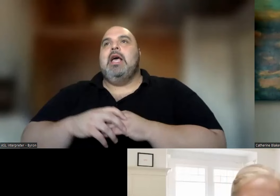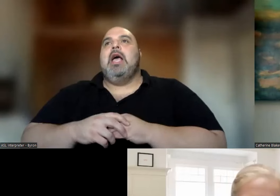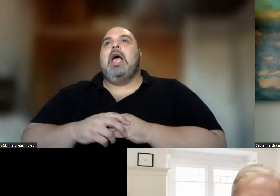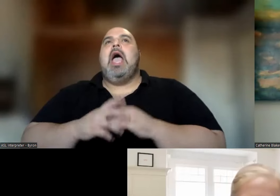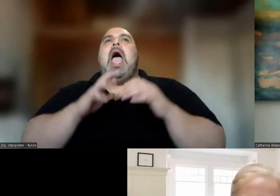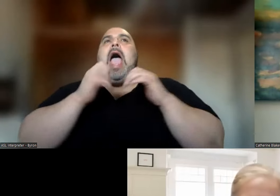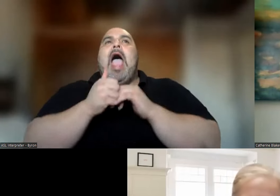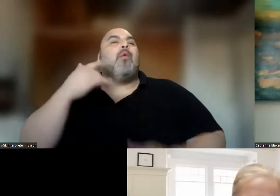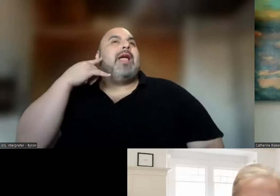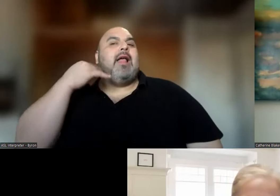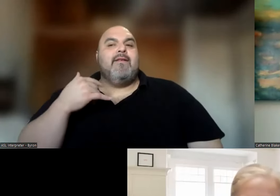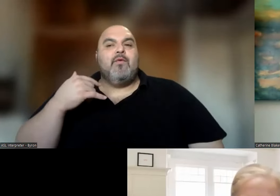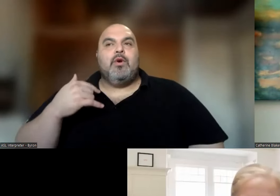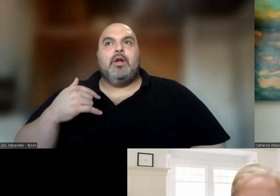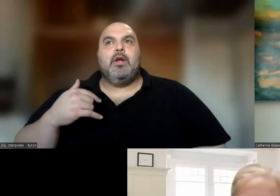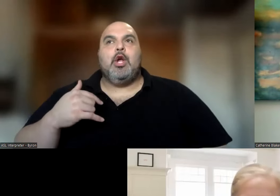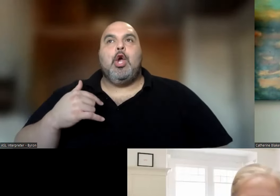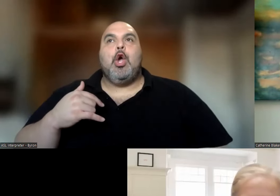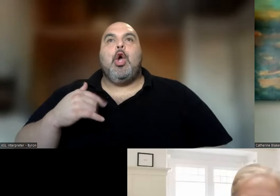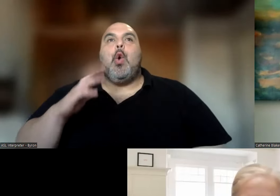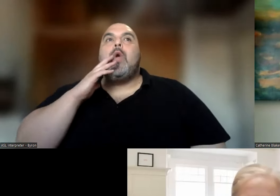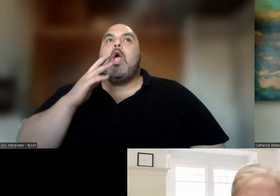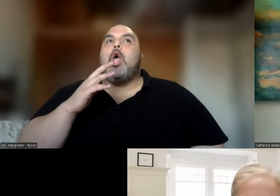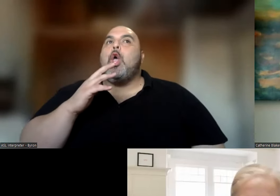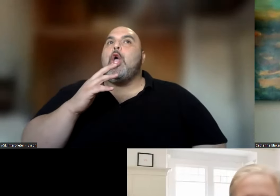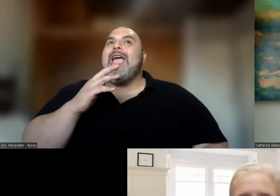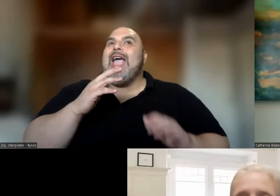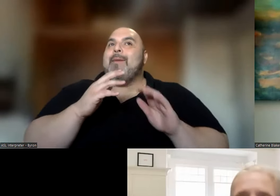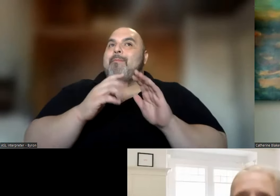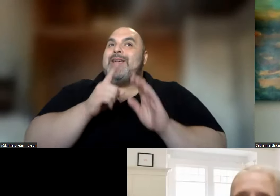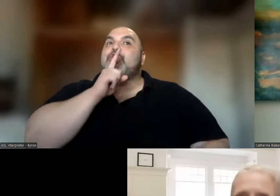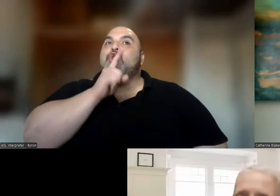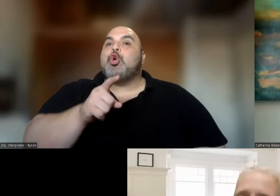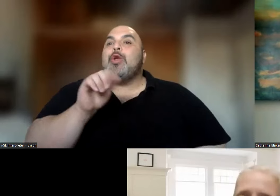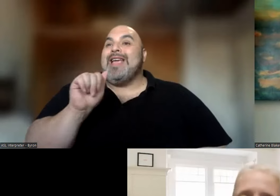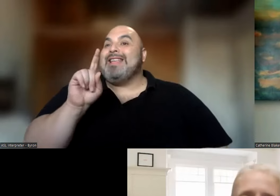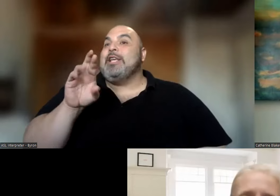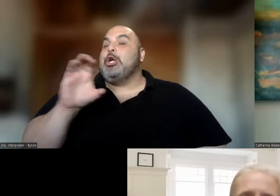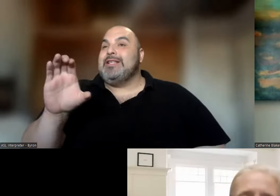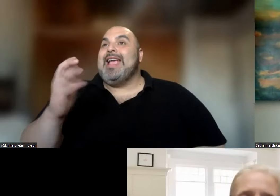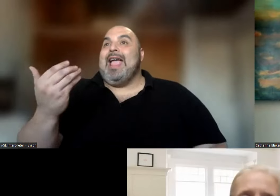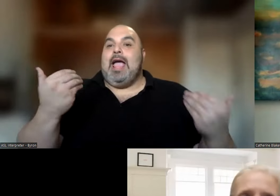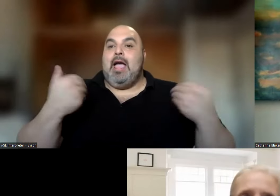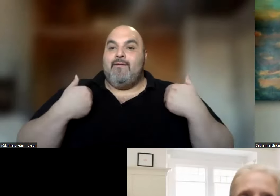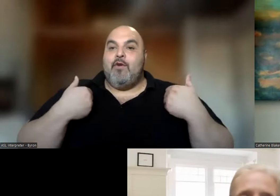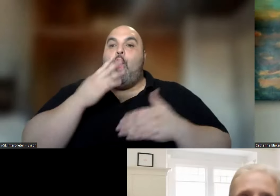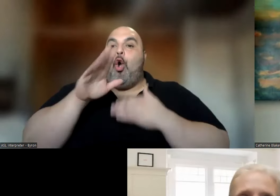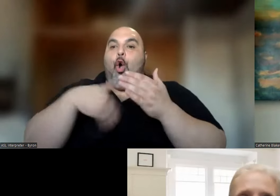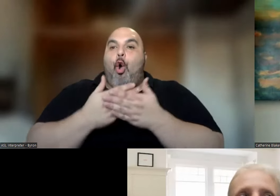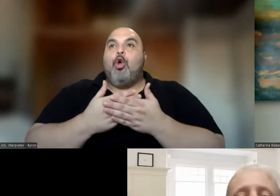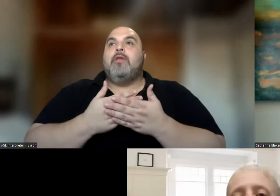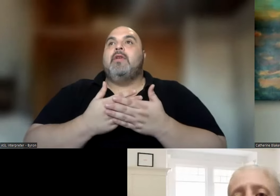how is California going to ensure that these ADRCs have all of